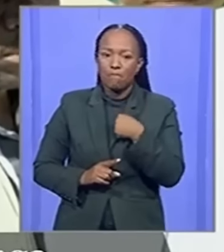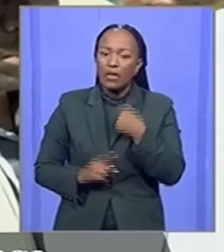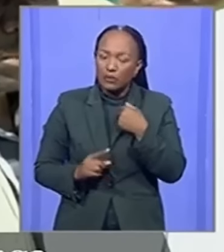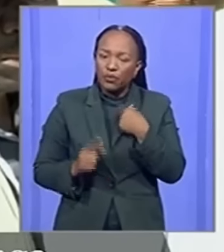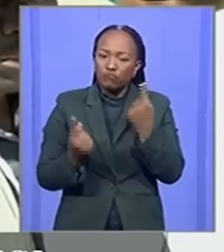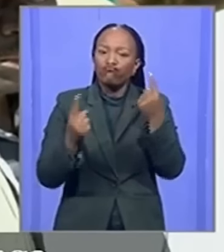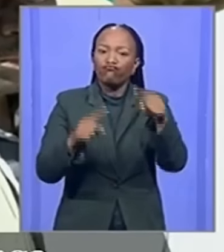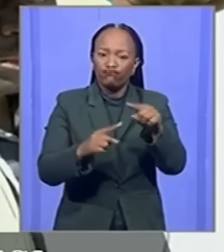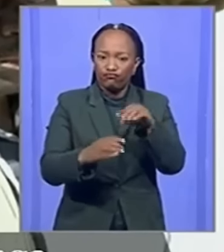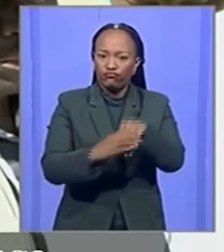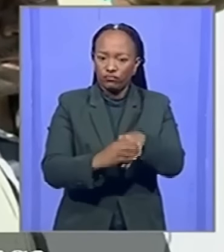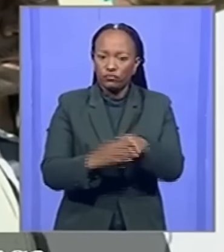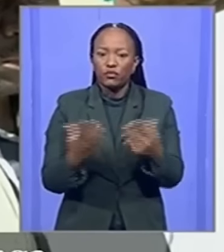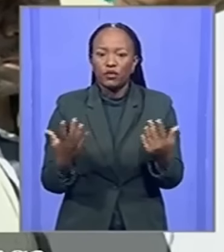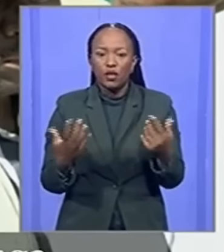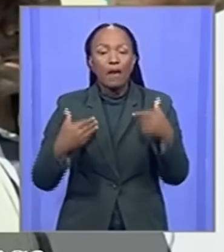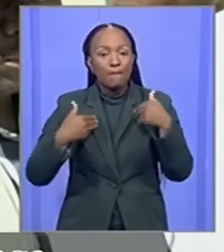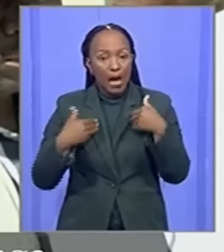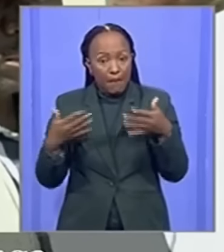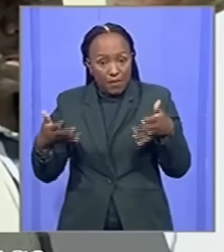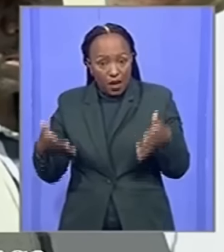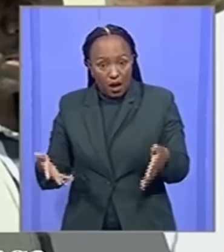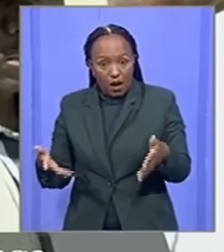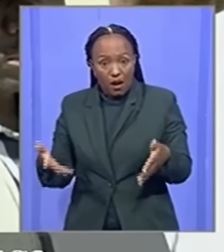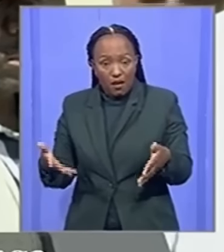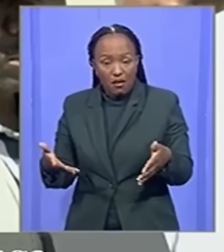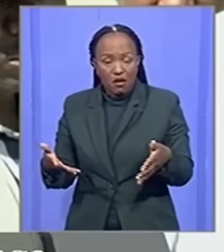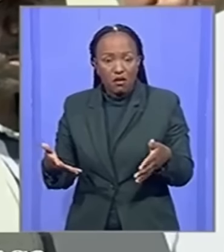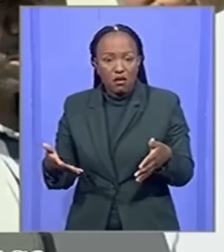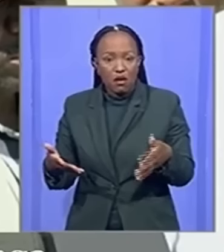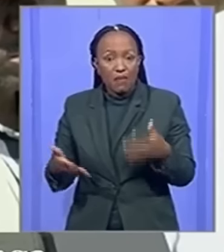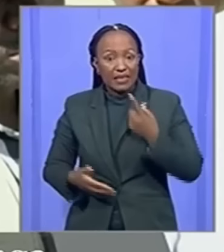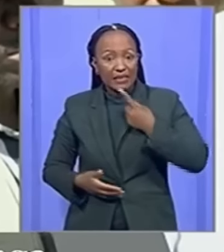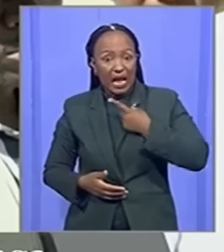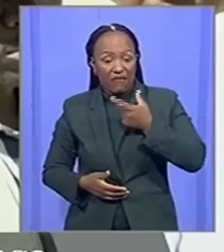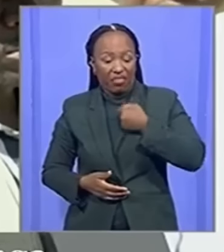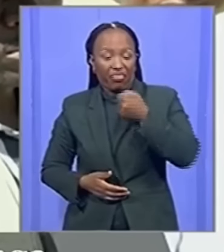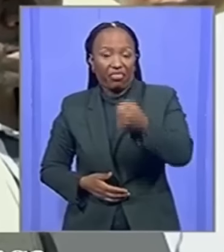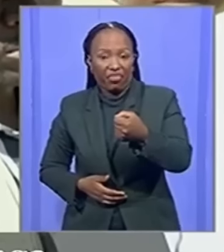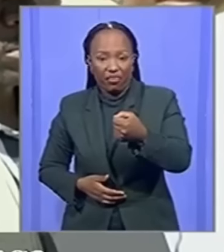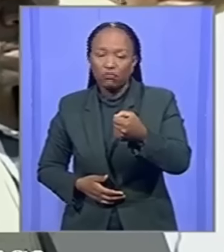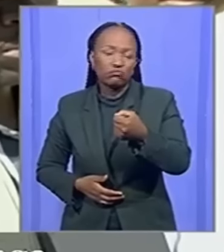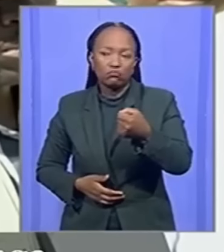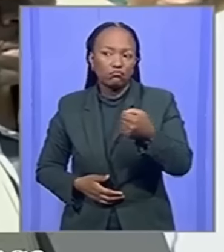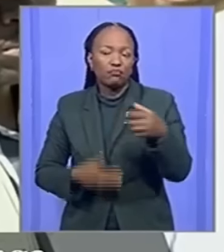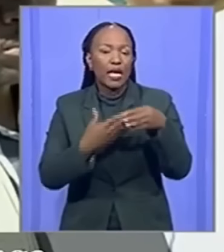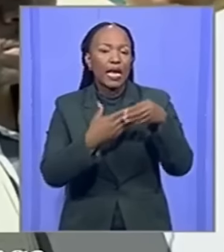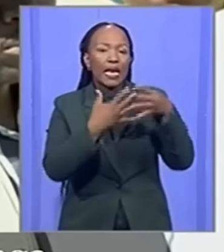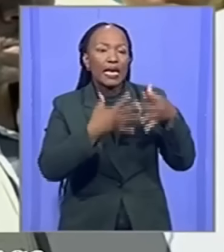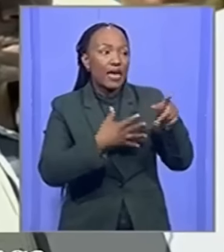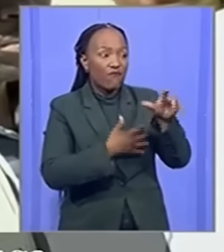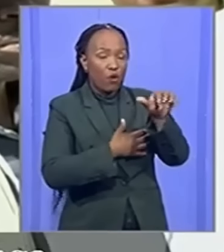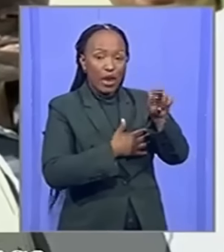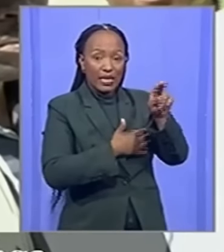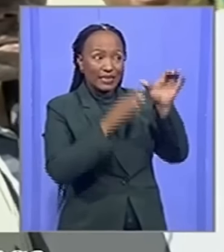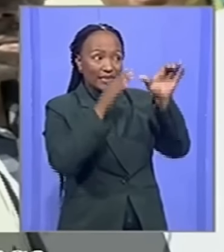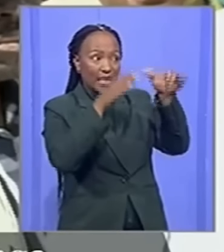in. So I'm here. I've not deployed myself. I'm deployed by the leadership of the